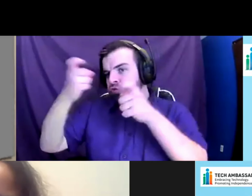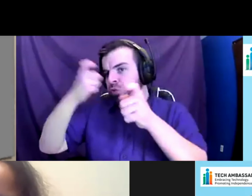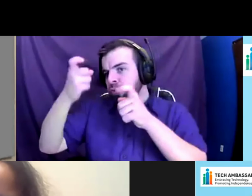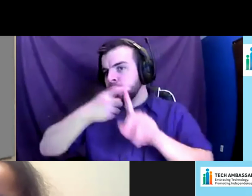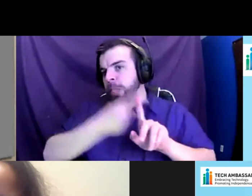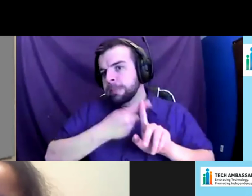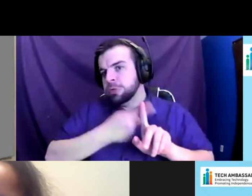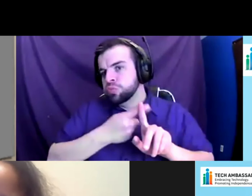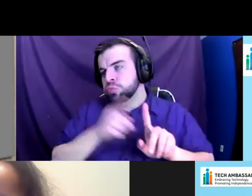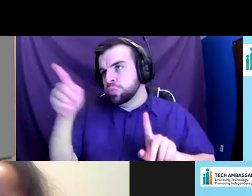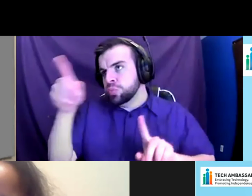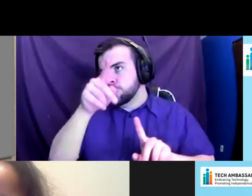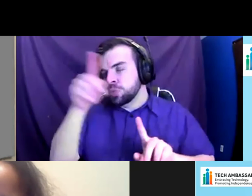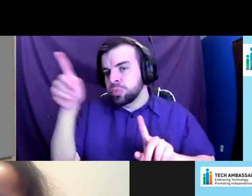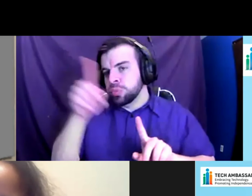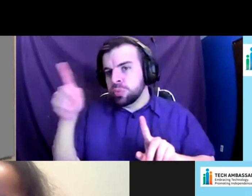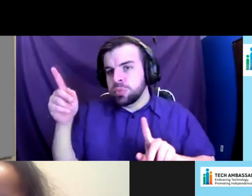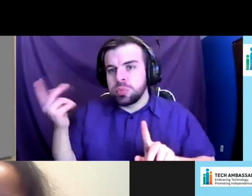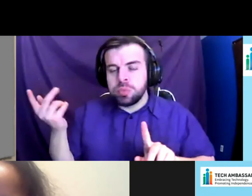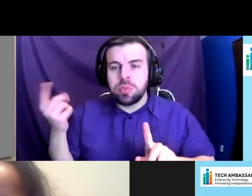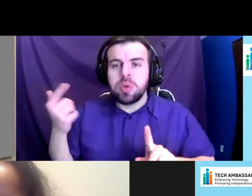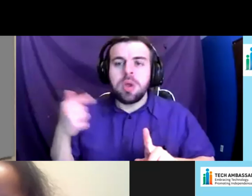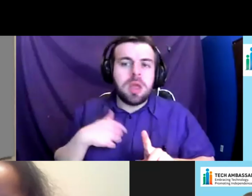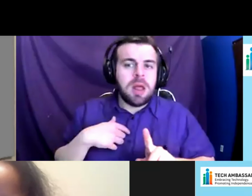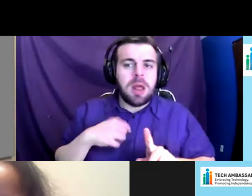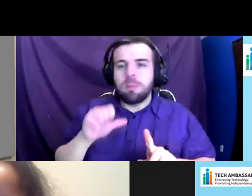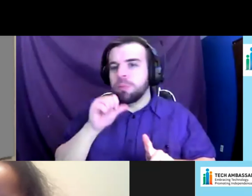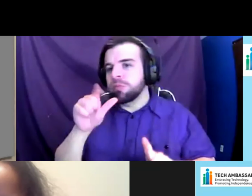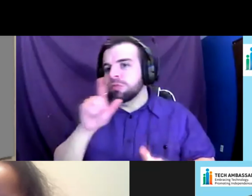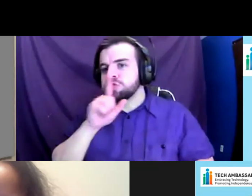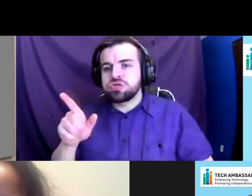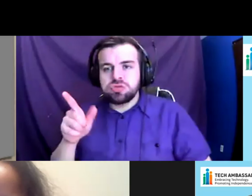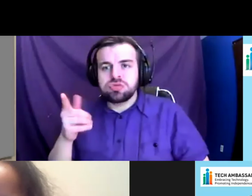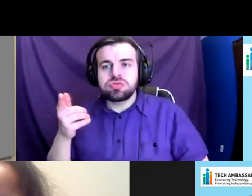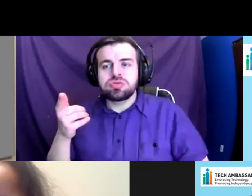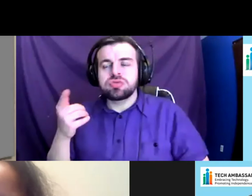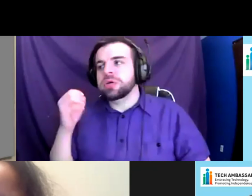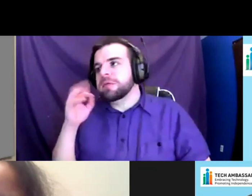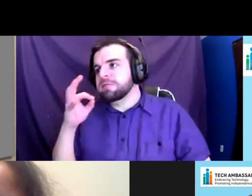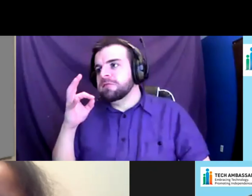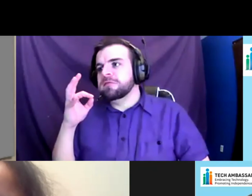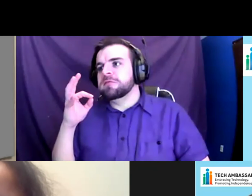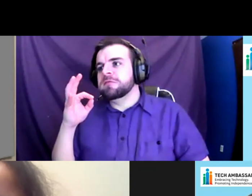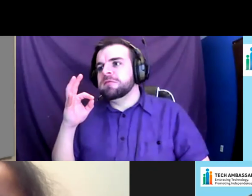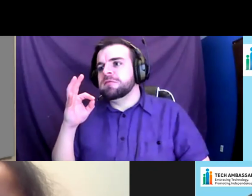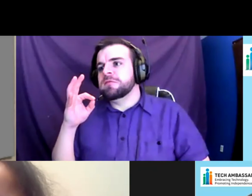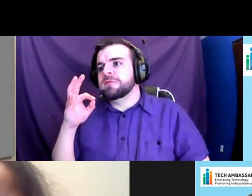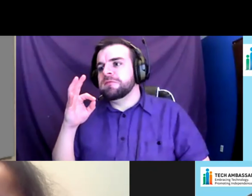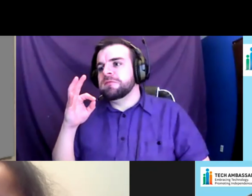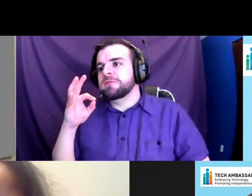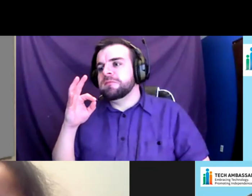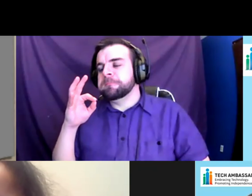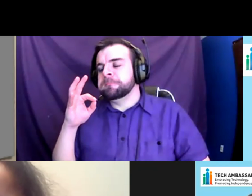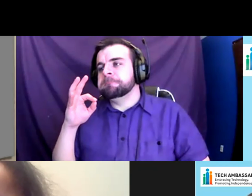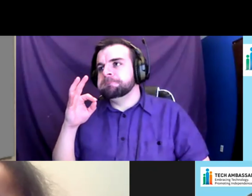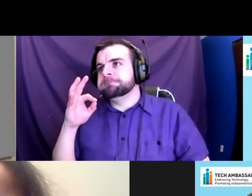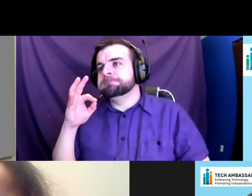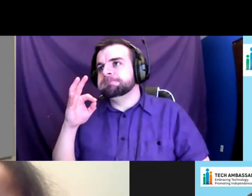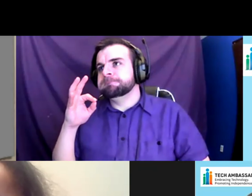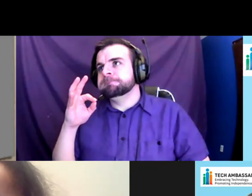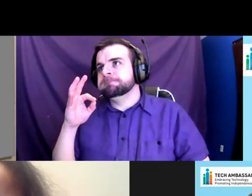And I wasn't sure if, like, if I